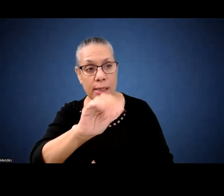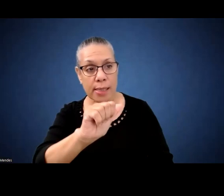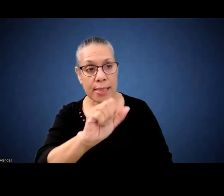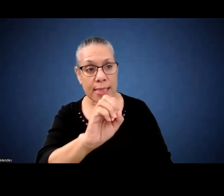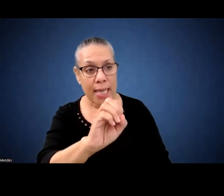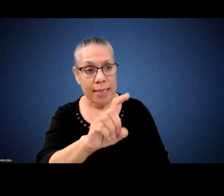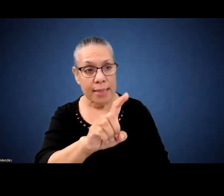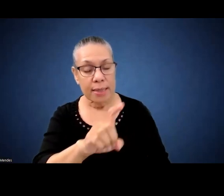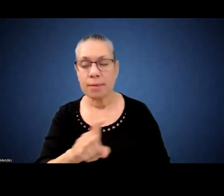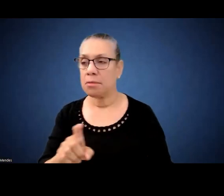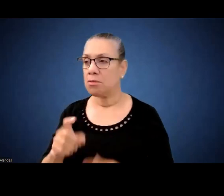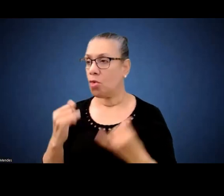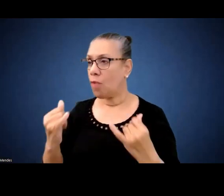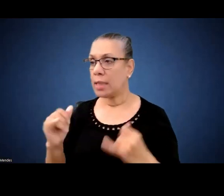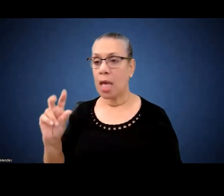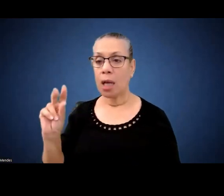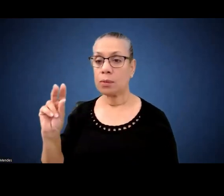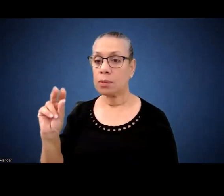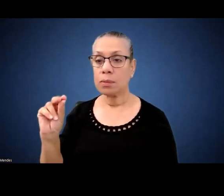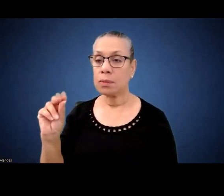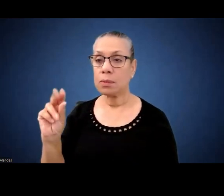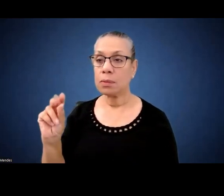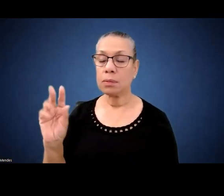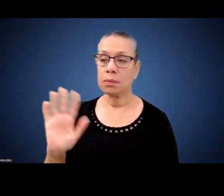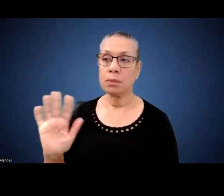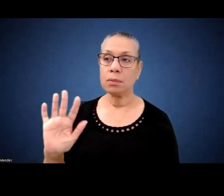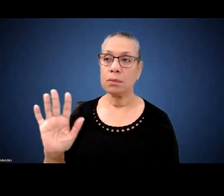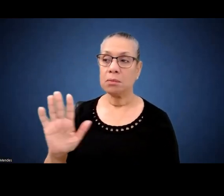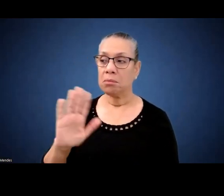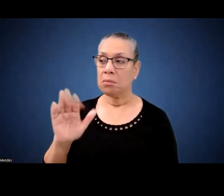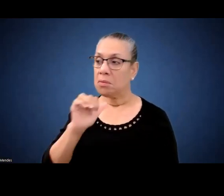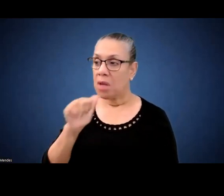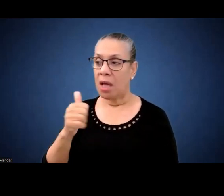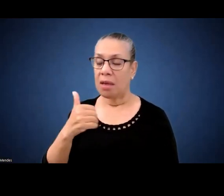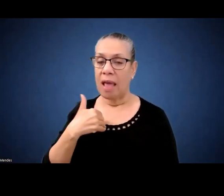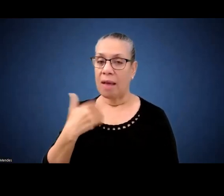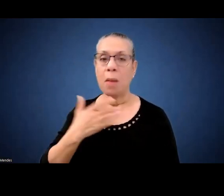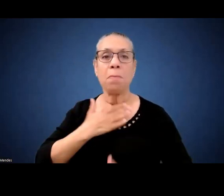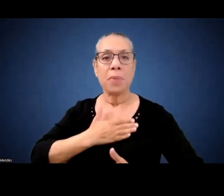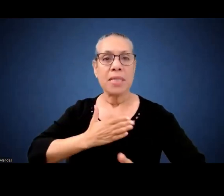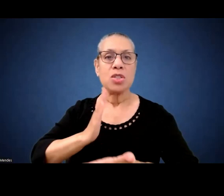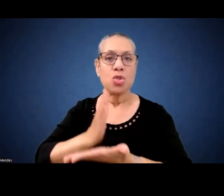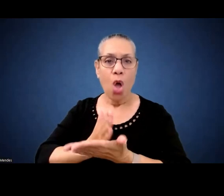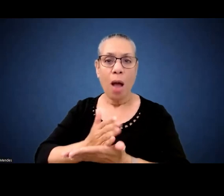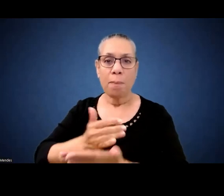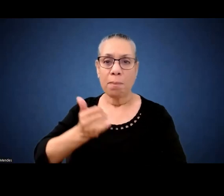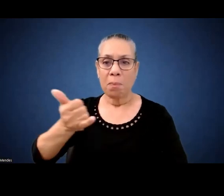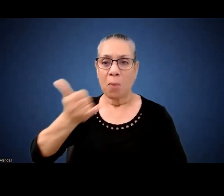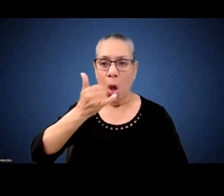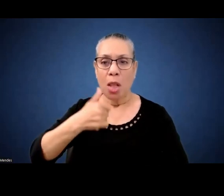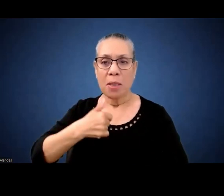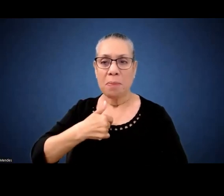Not actively. So we haven't had any NextGeners. Casos? No, activamente, no.